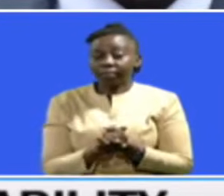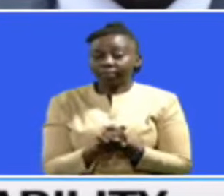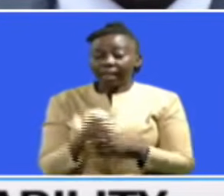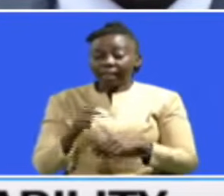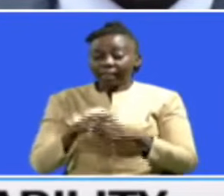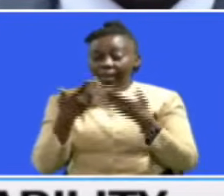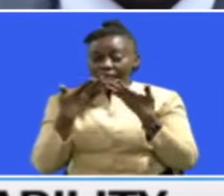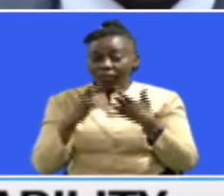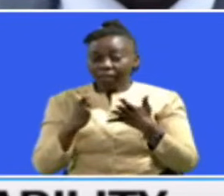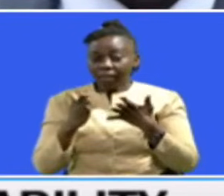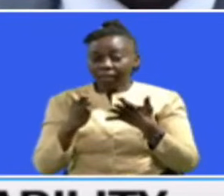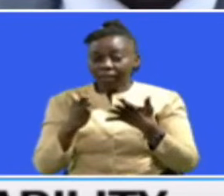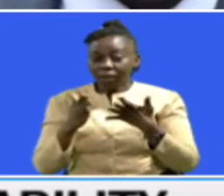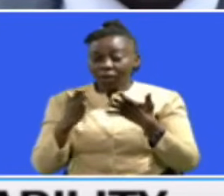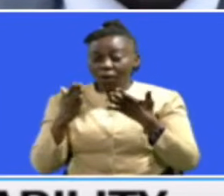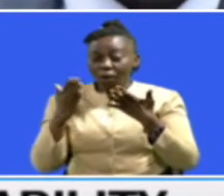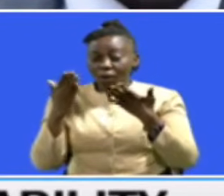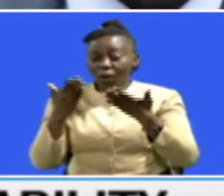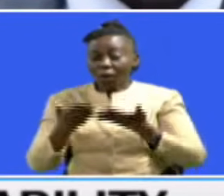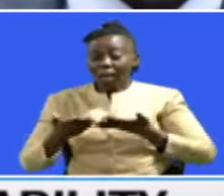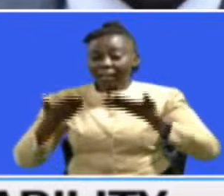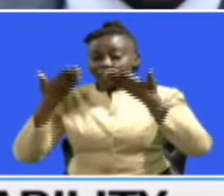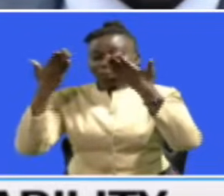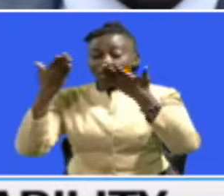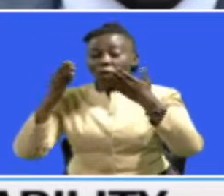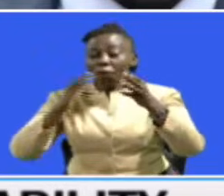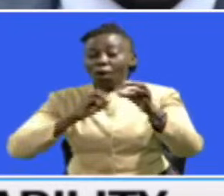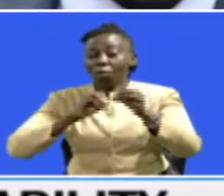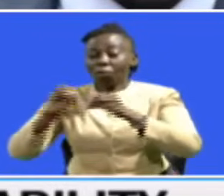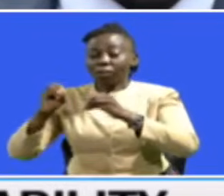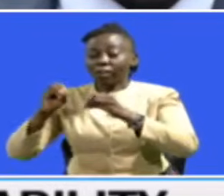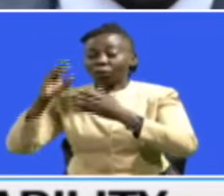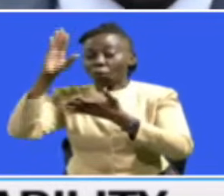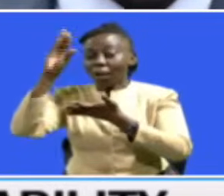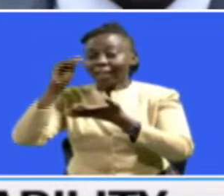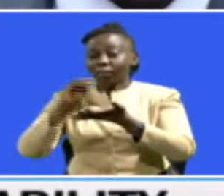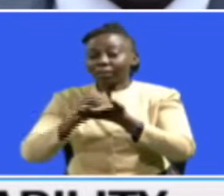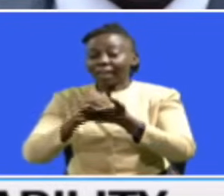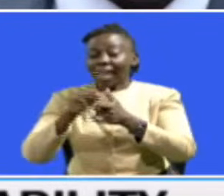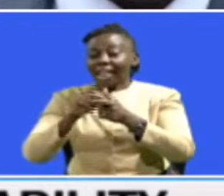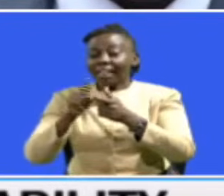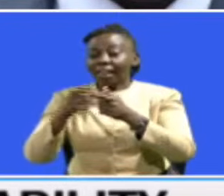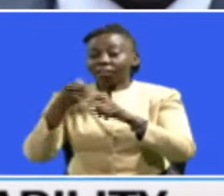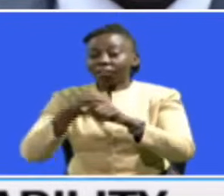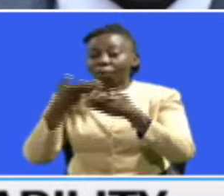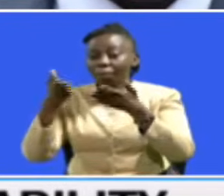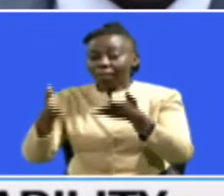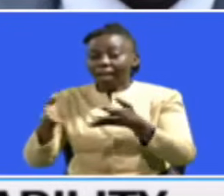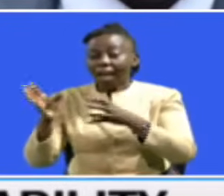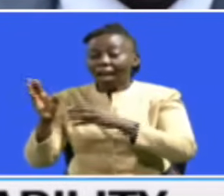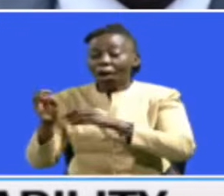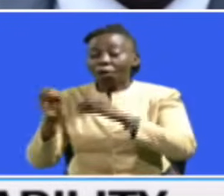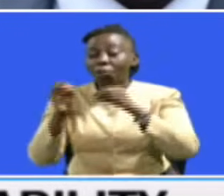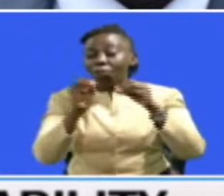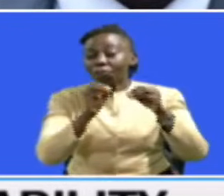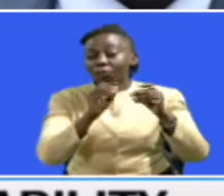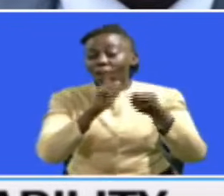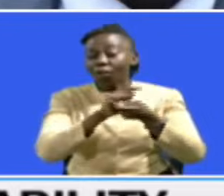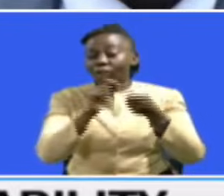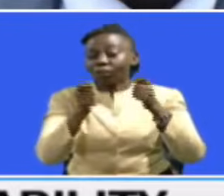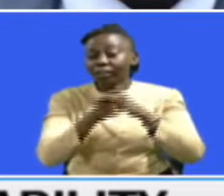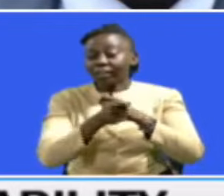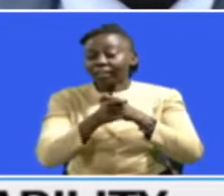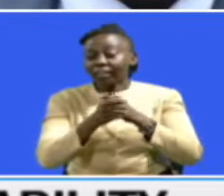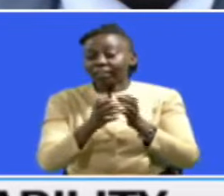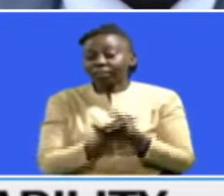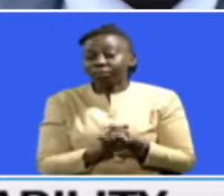the exporters, we now move into the formal supermarkets. And then from there, we now move to the informals. Opted to